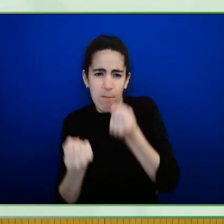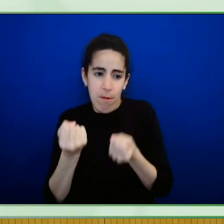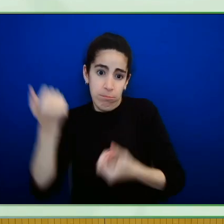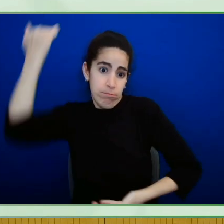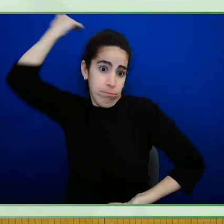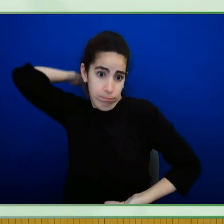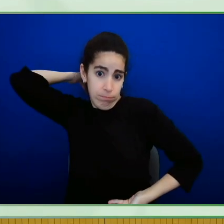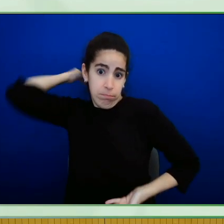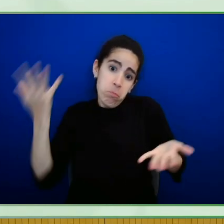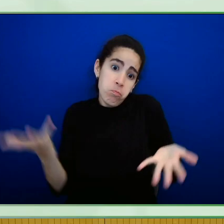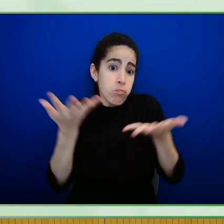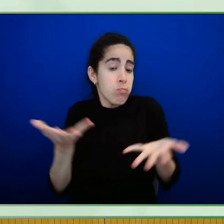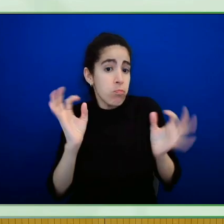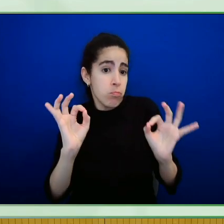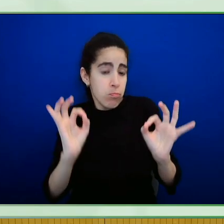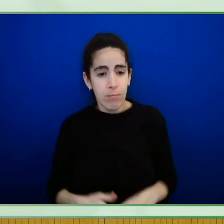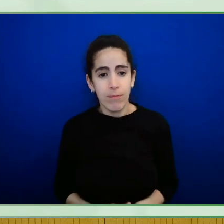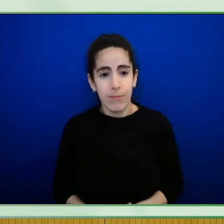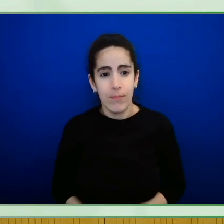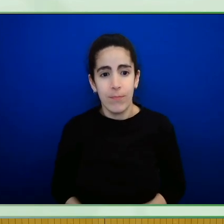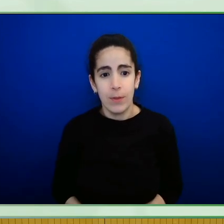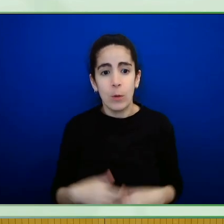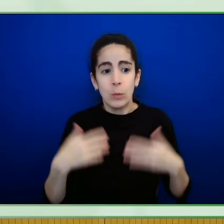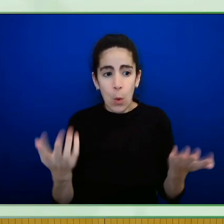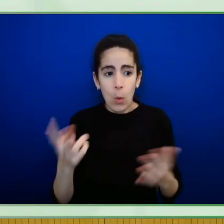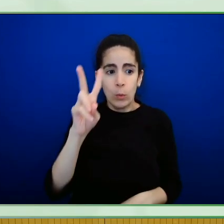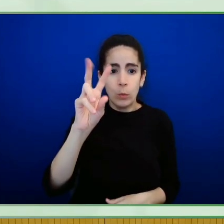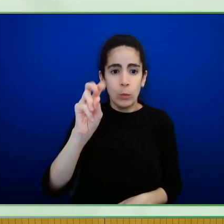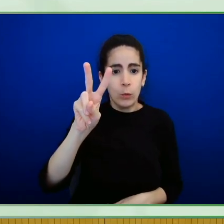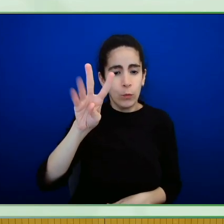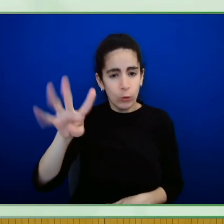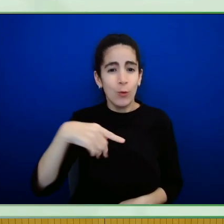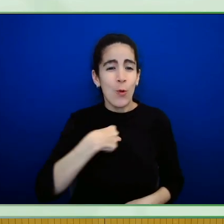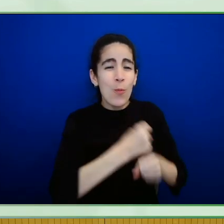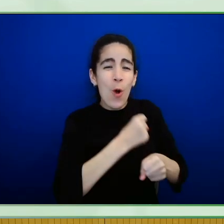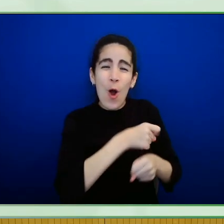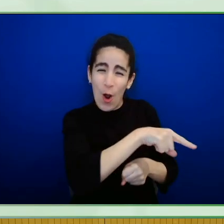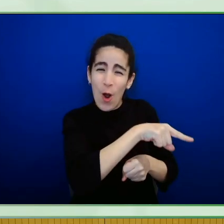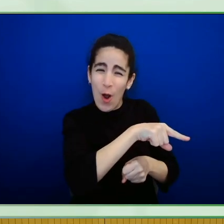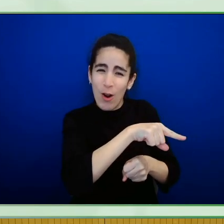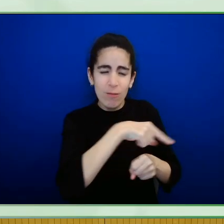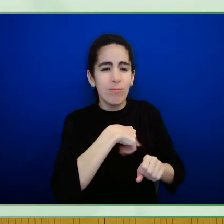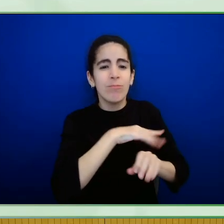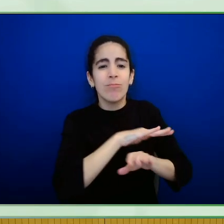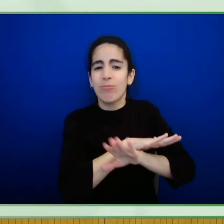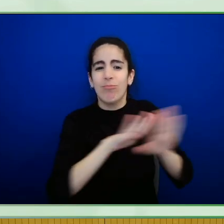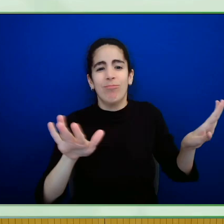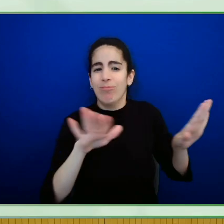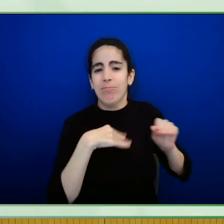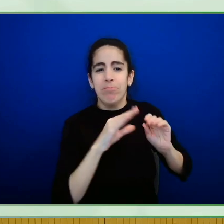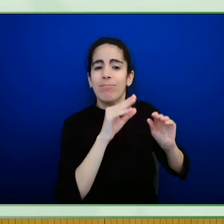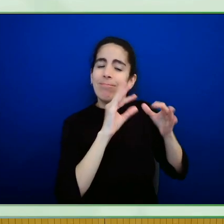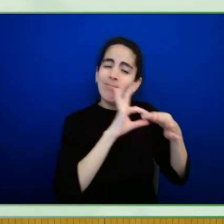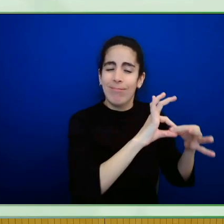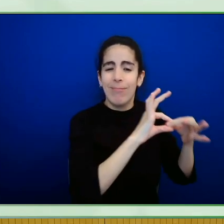Okay, so in 2024, I left my job in international education and joined Access Able, which some of you may have heard